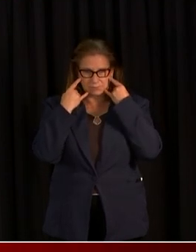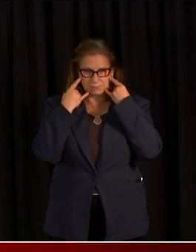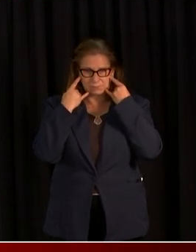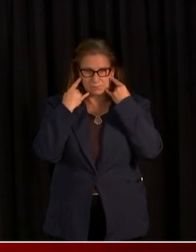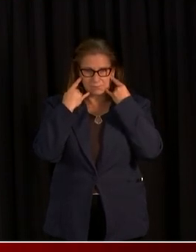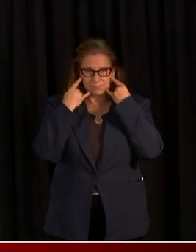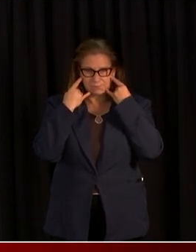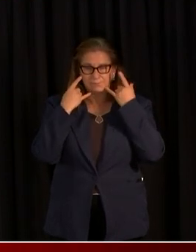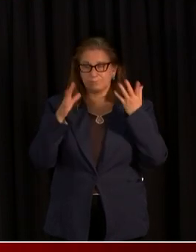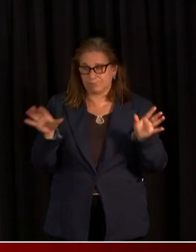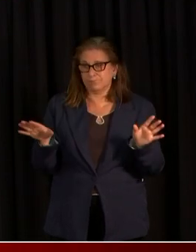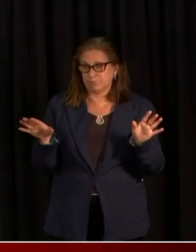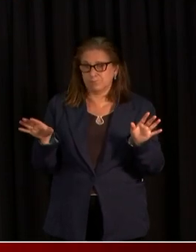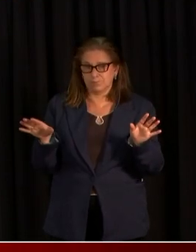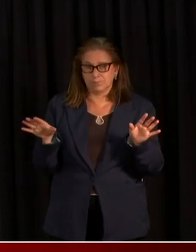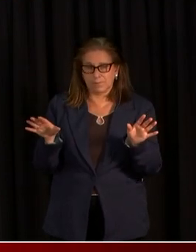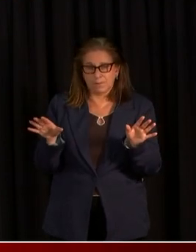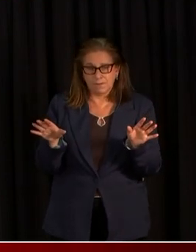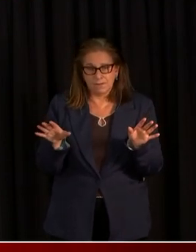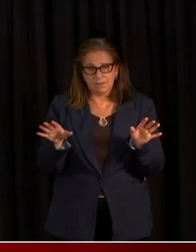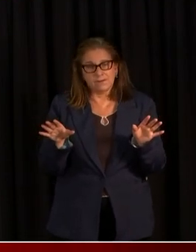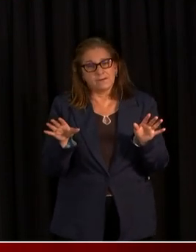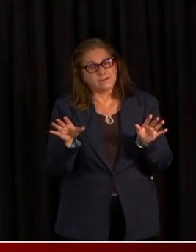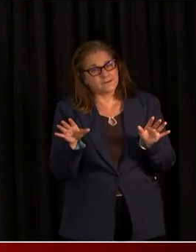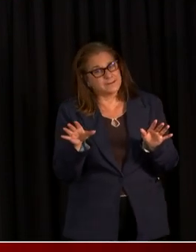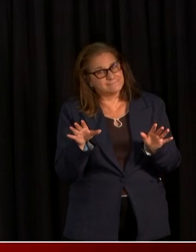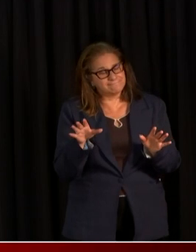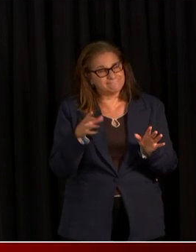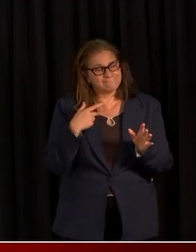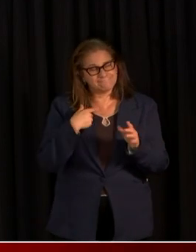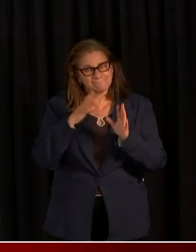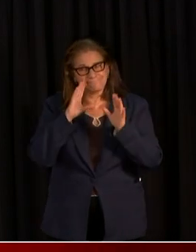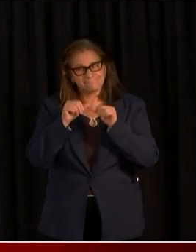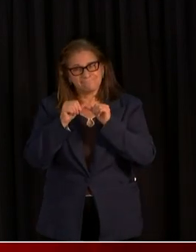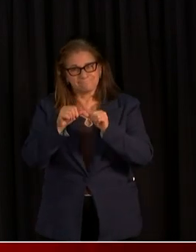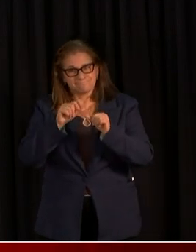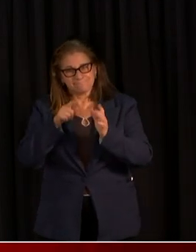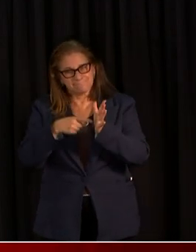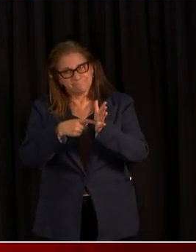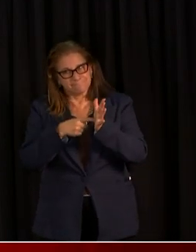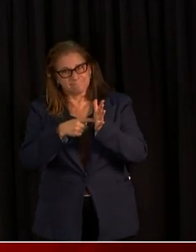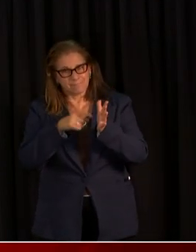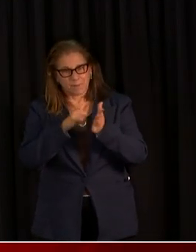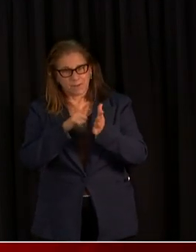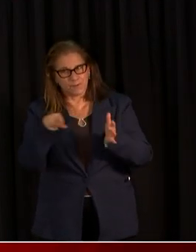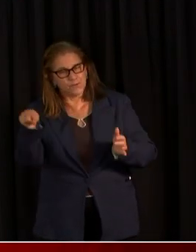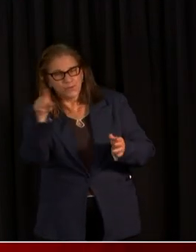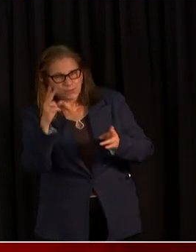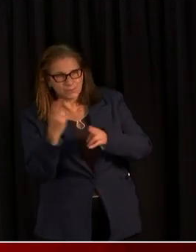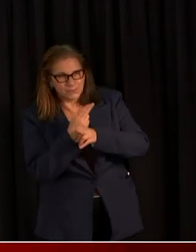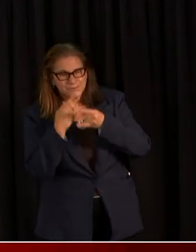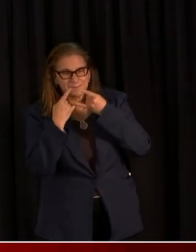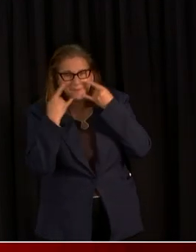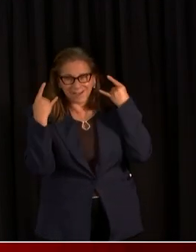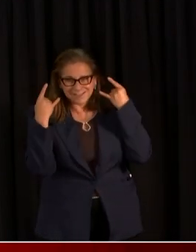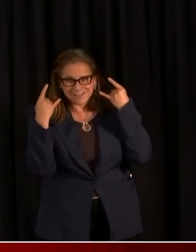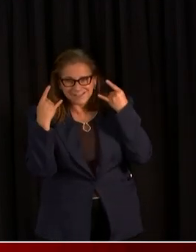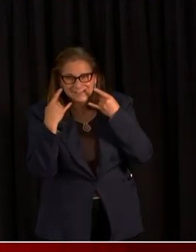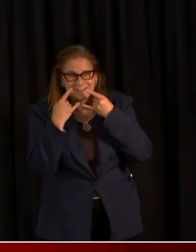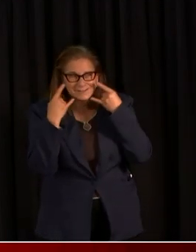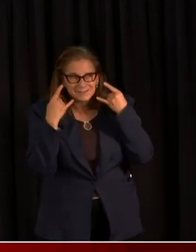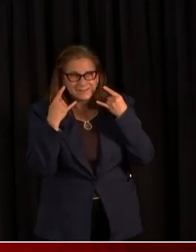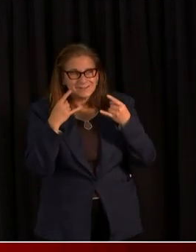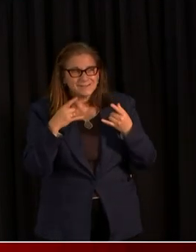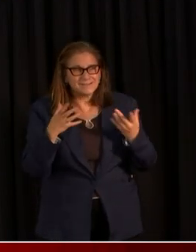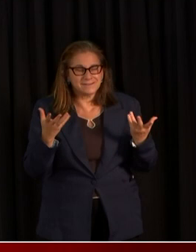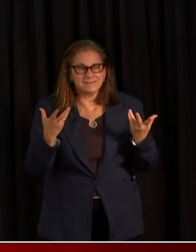national level, and we're going to continue to demand that. But we're also going to do everything that we can locally.